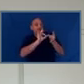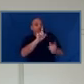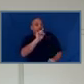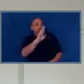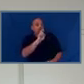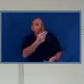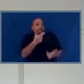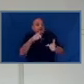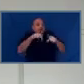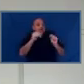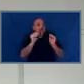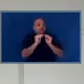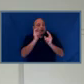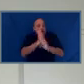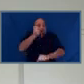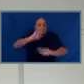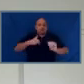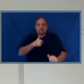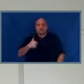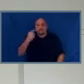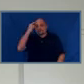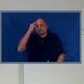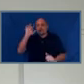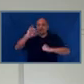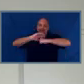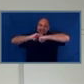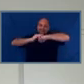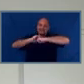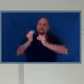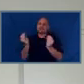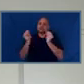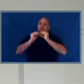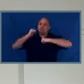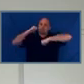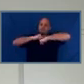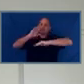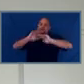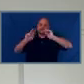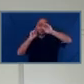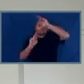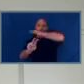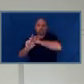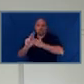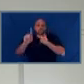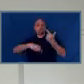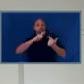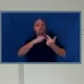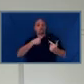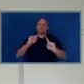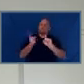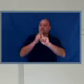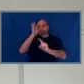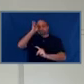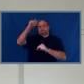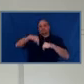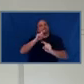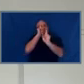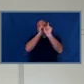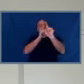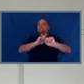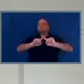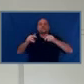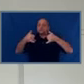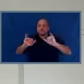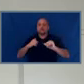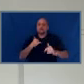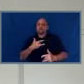expecting. The surface was far rockier than anticipated when we designed the mission. So I felt confident that we had